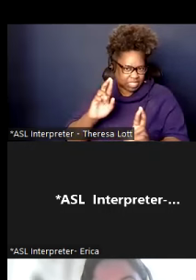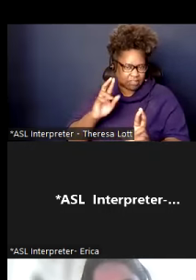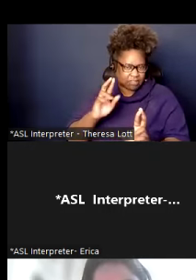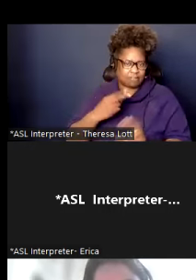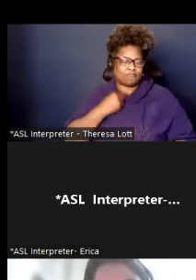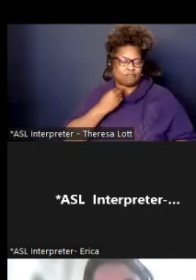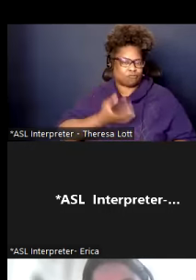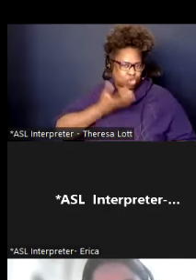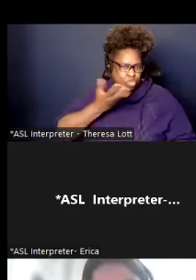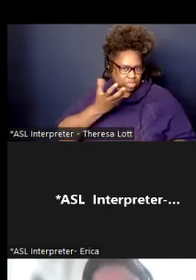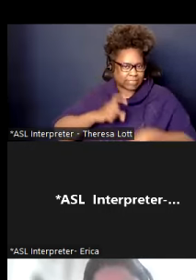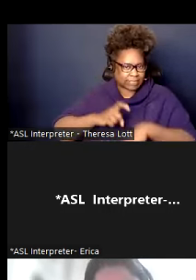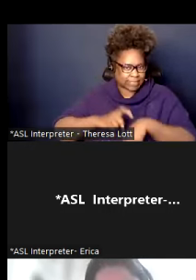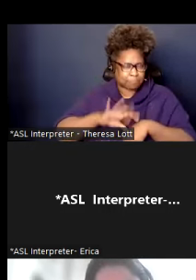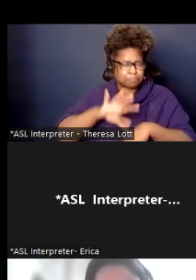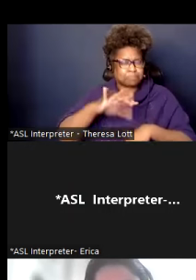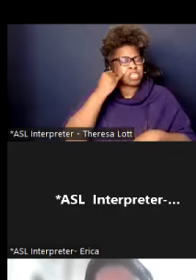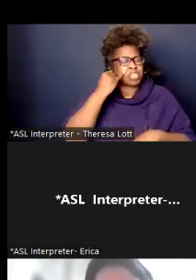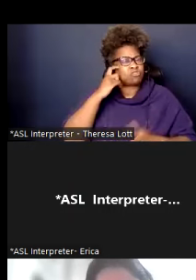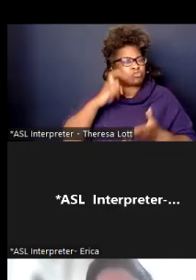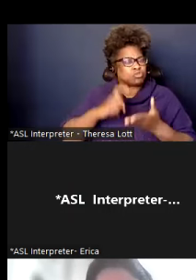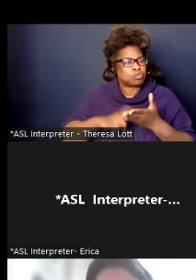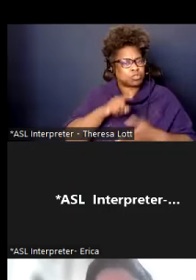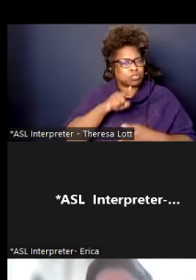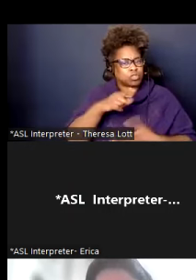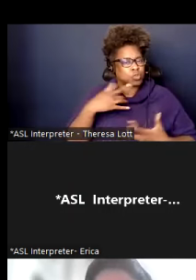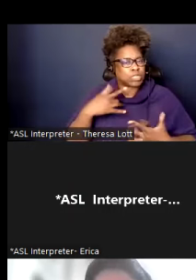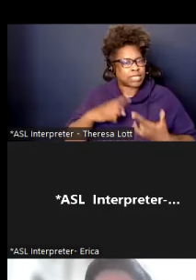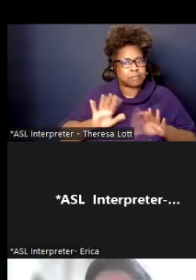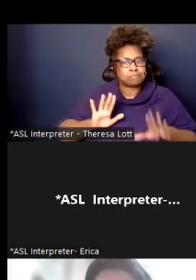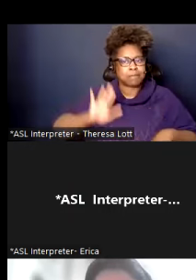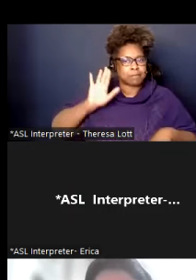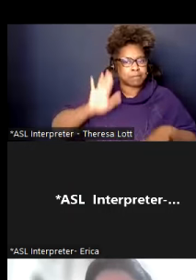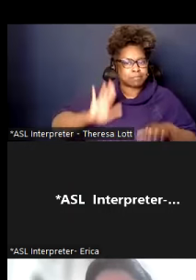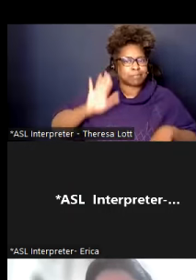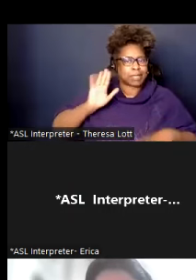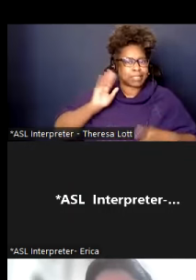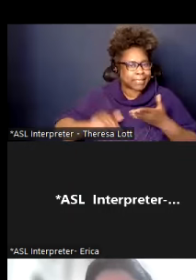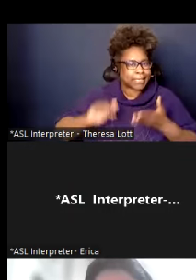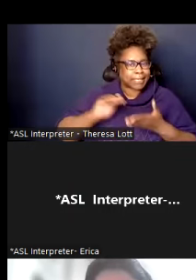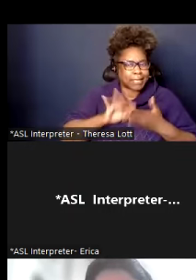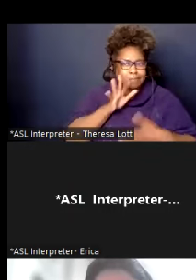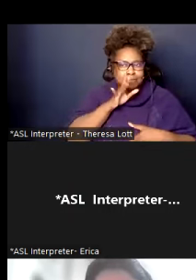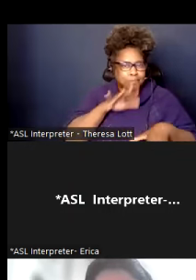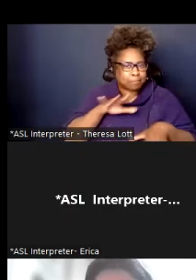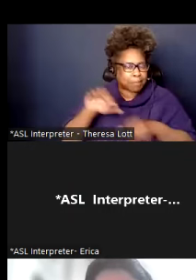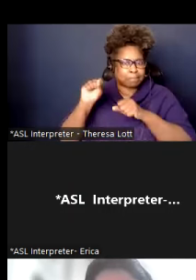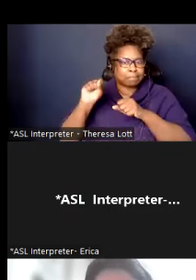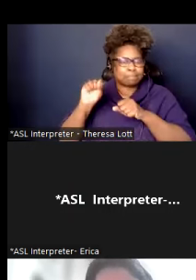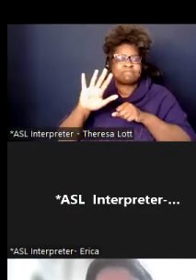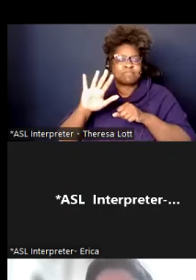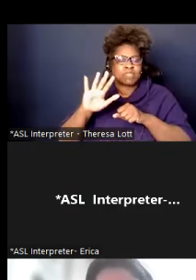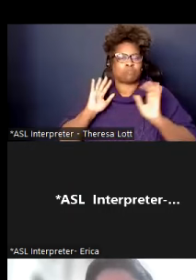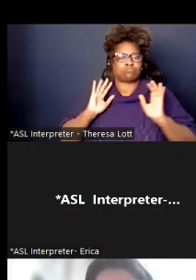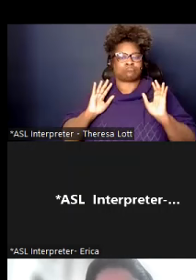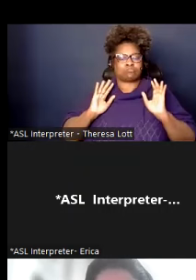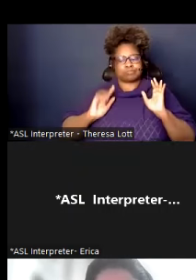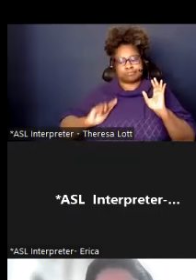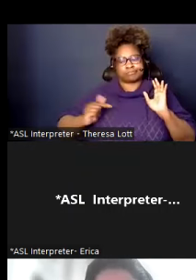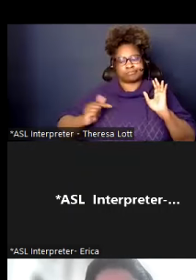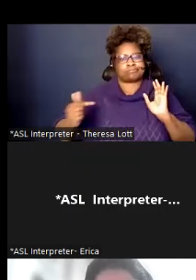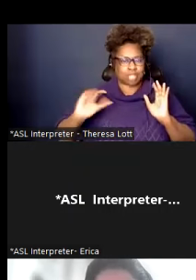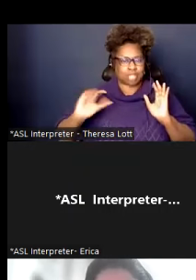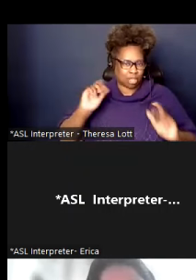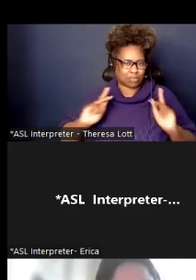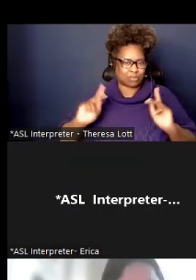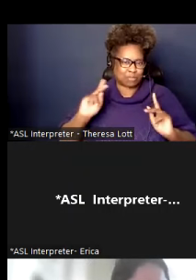yourself speaking frequently, consider opening up the floor to other members in your breakout session, and then